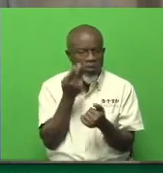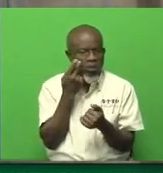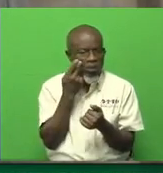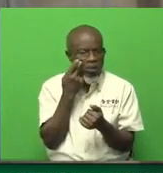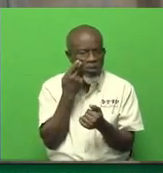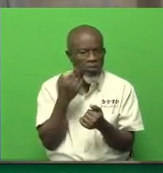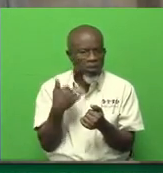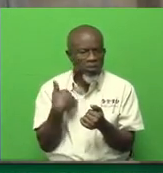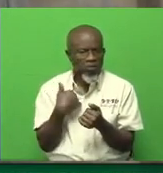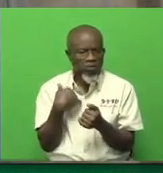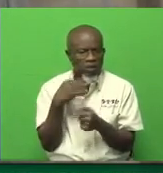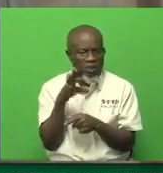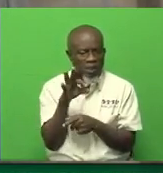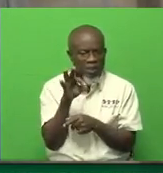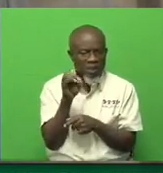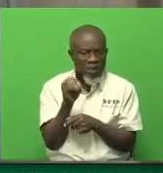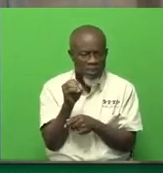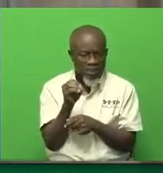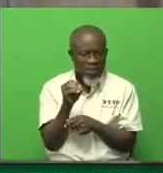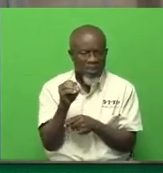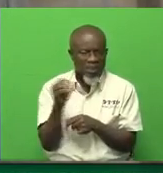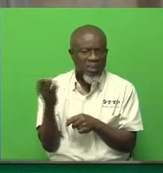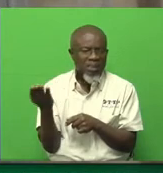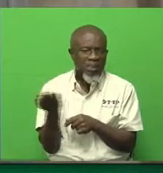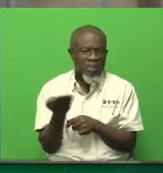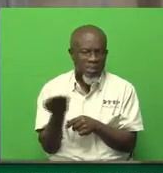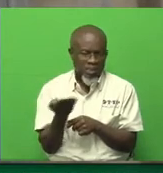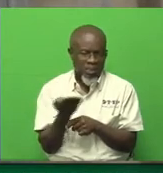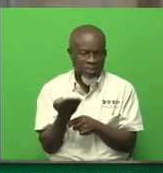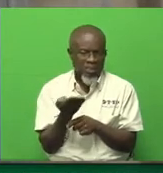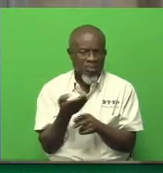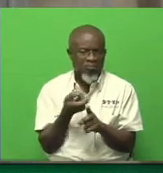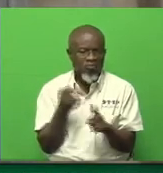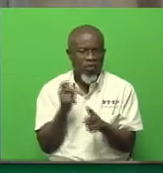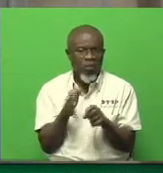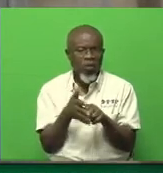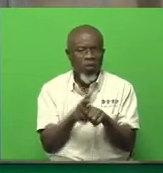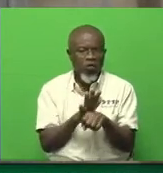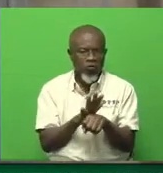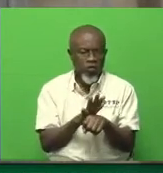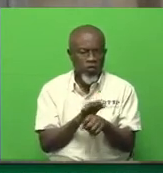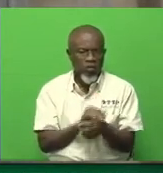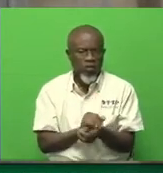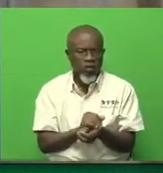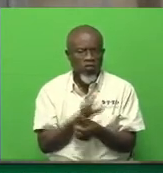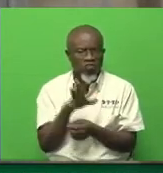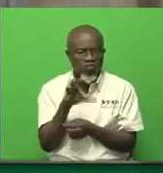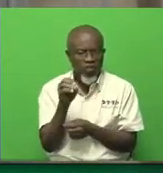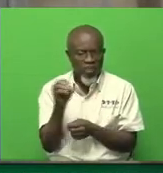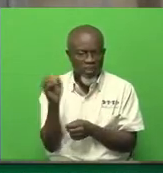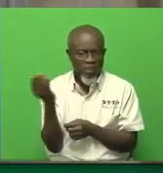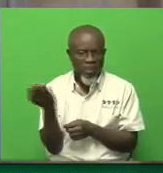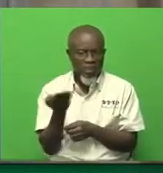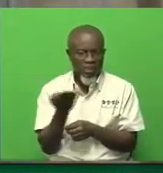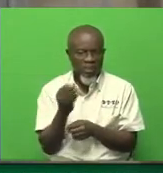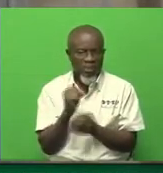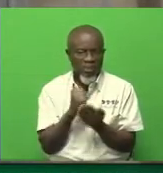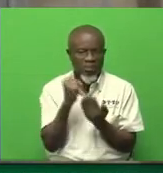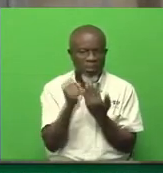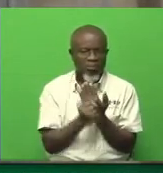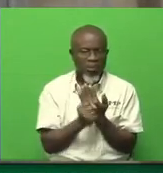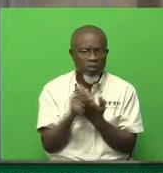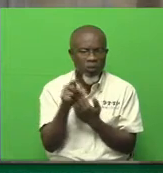90 deaths in August of 2022 to cover 19. we have had over 50 deaths in September of